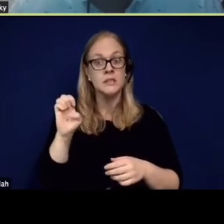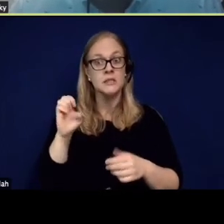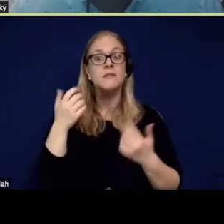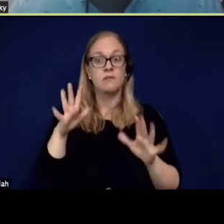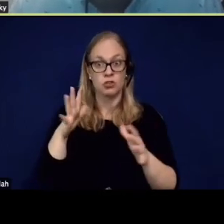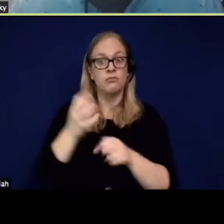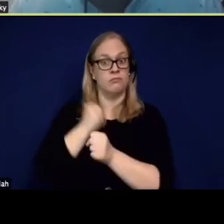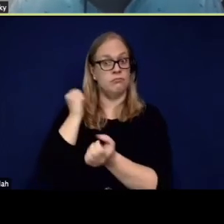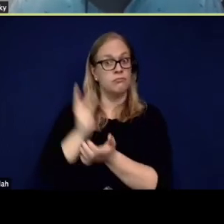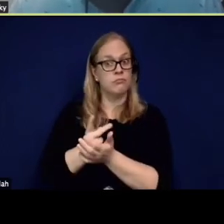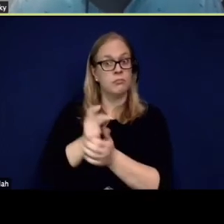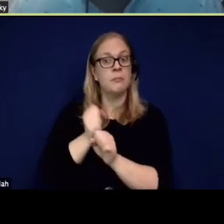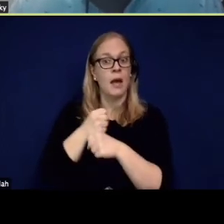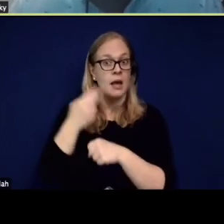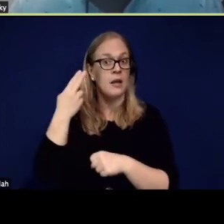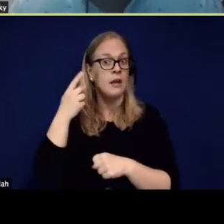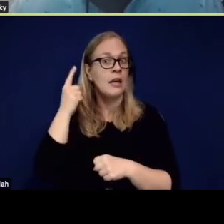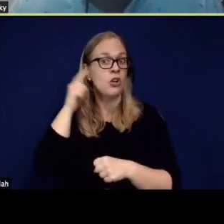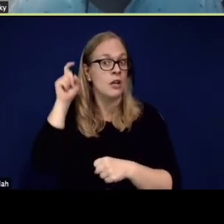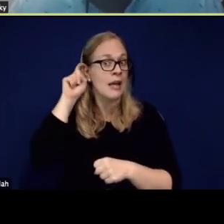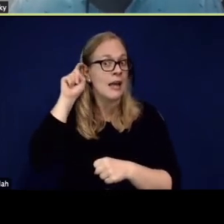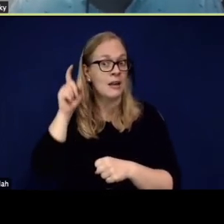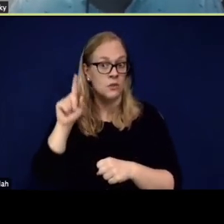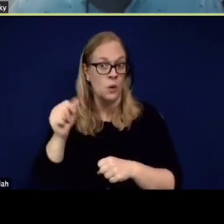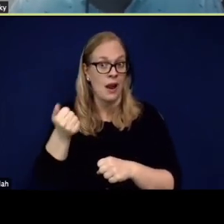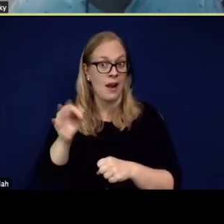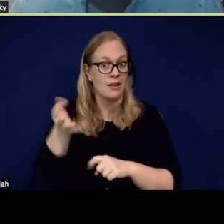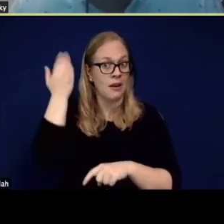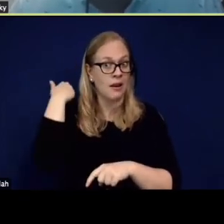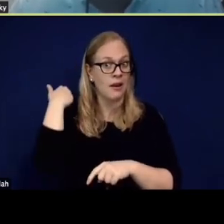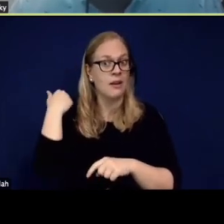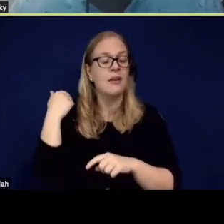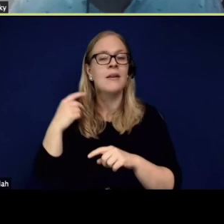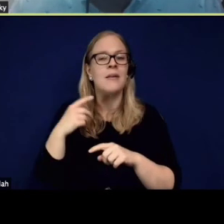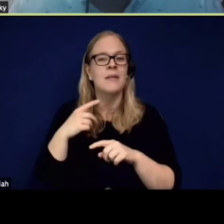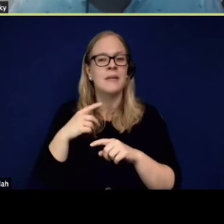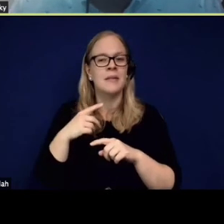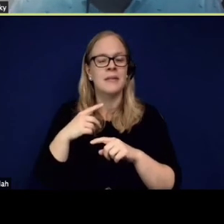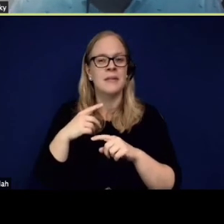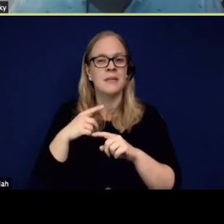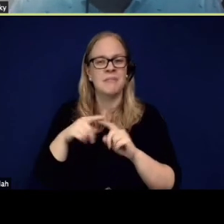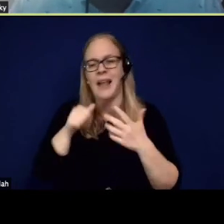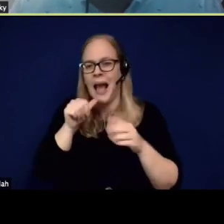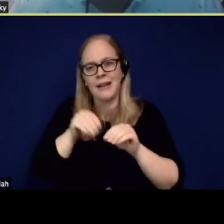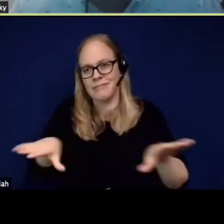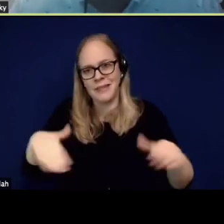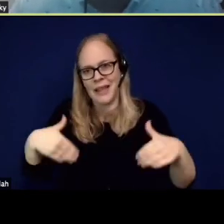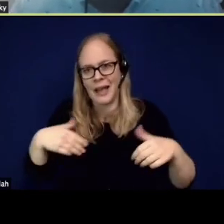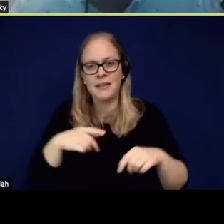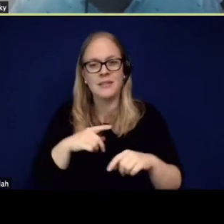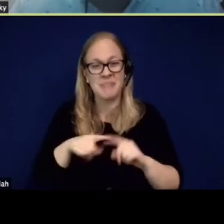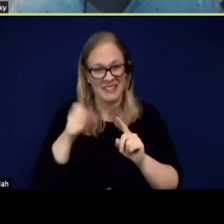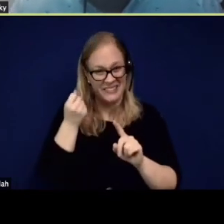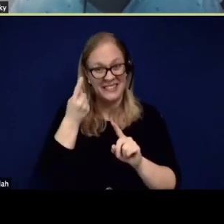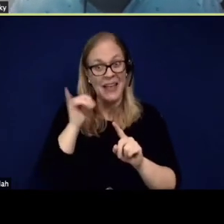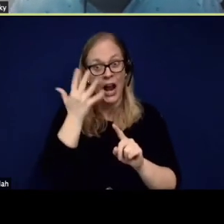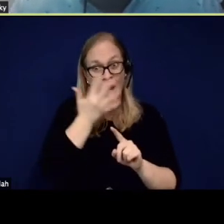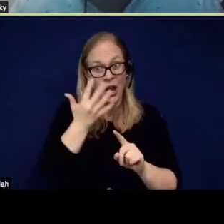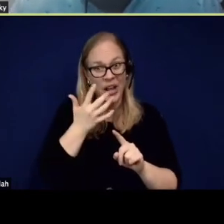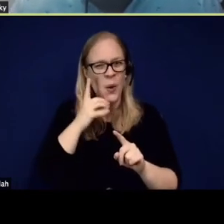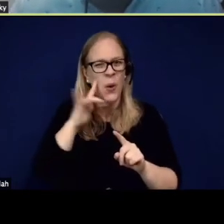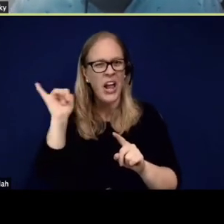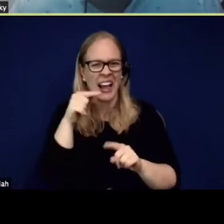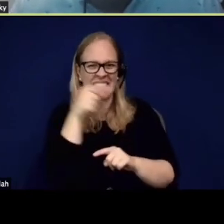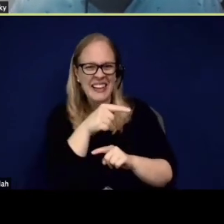yet. But in the way they're describing it, sounds like it's going to look like the device like here. where you're going to